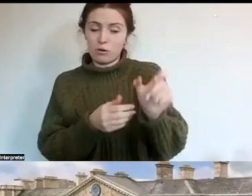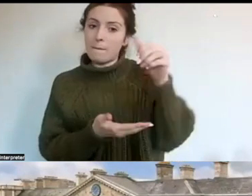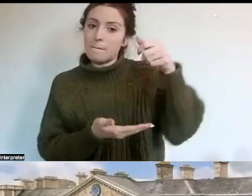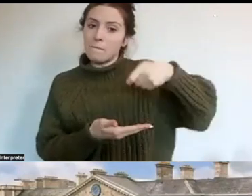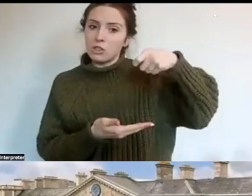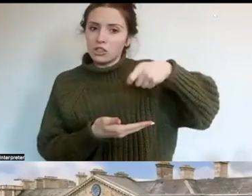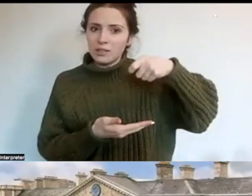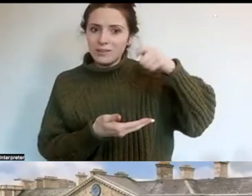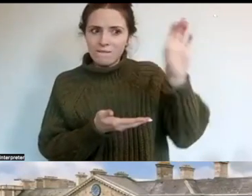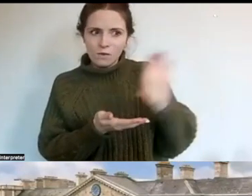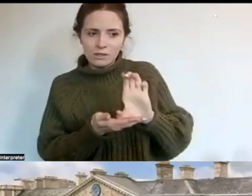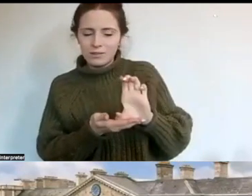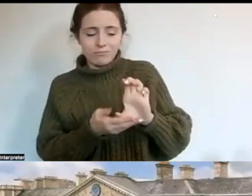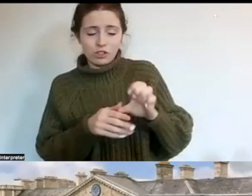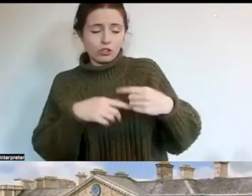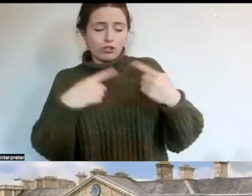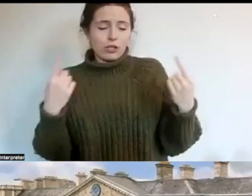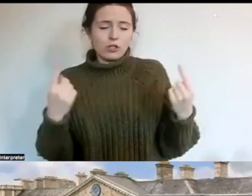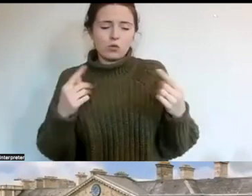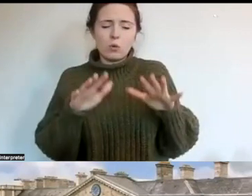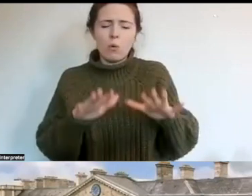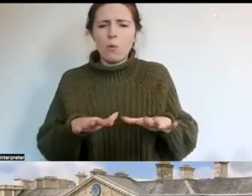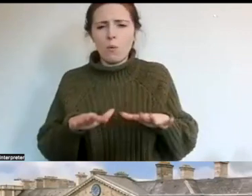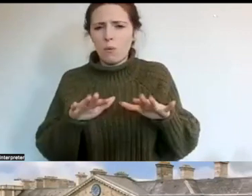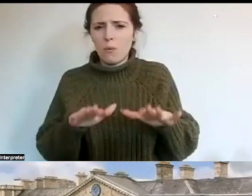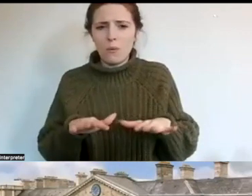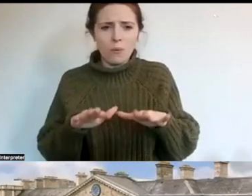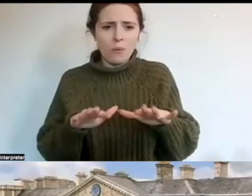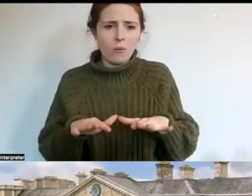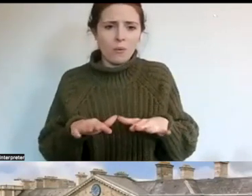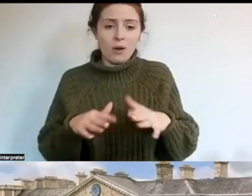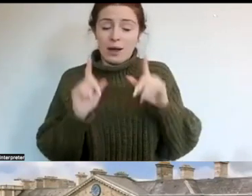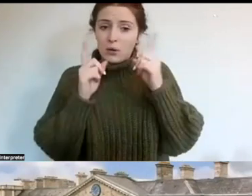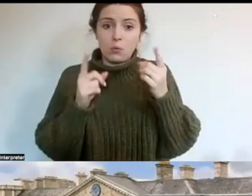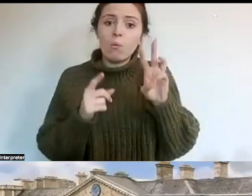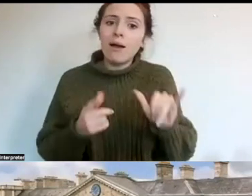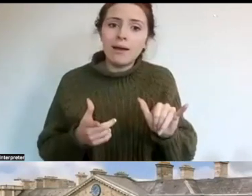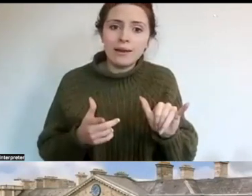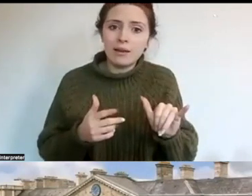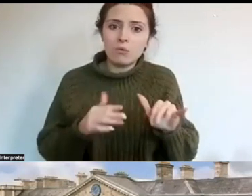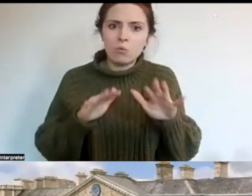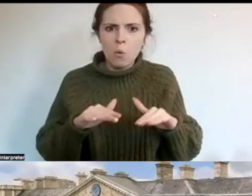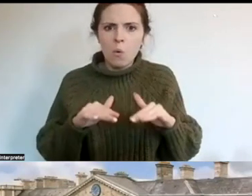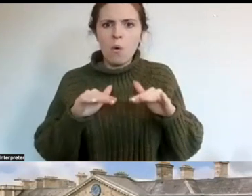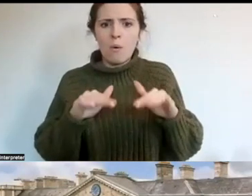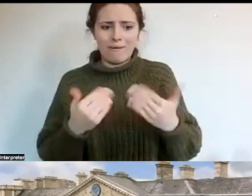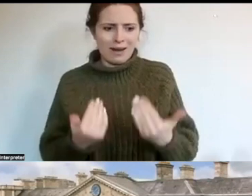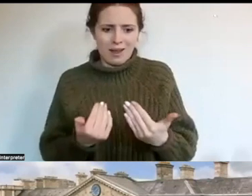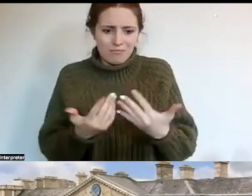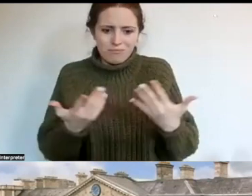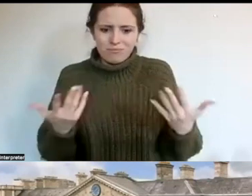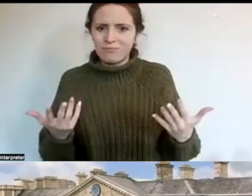and it's been so slow, and I'm not sure what's stymieing that at this point, but it suggests to me